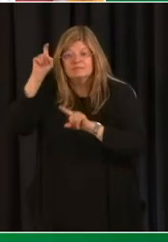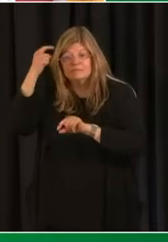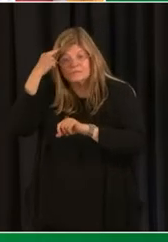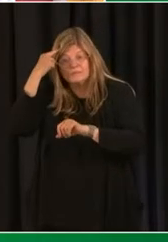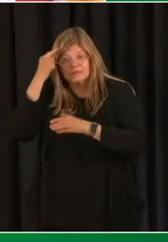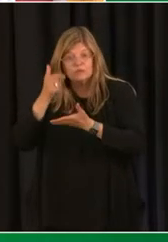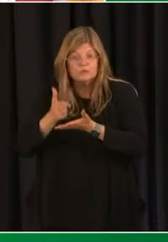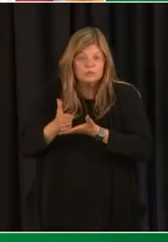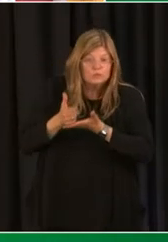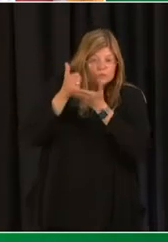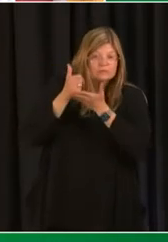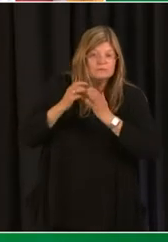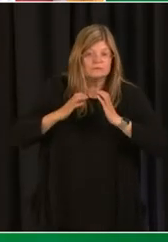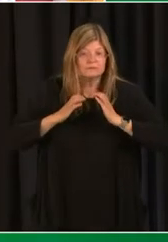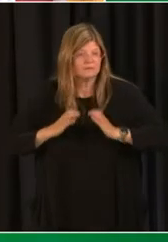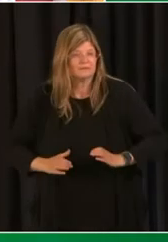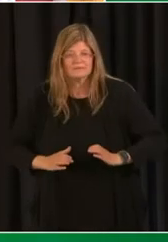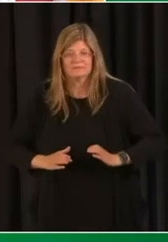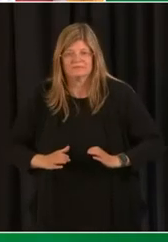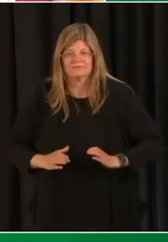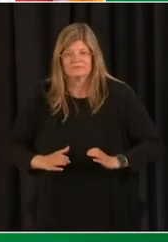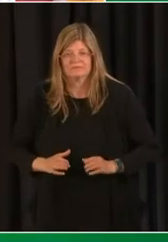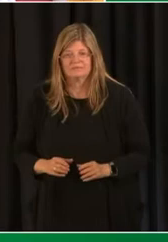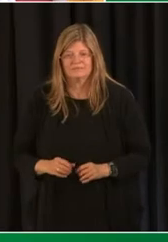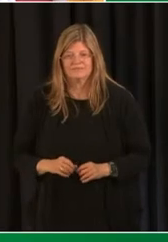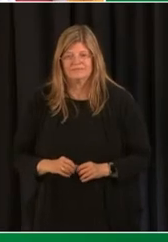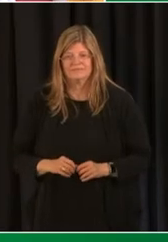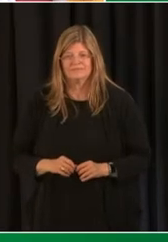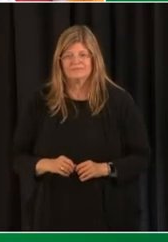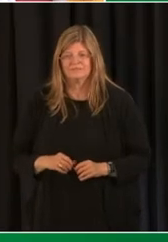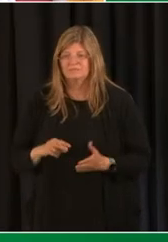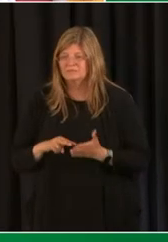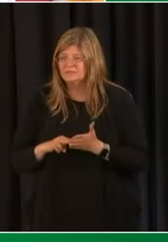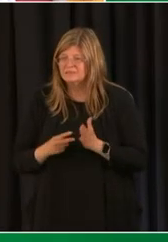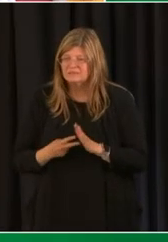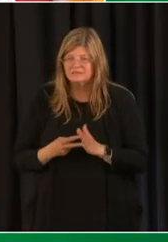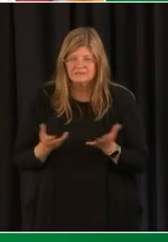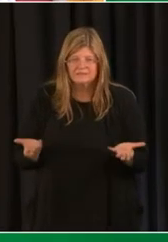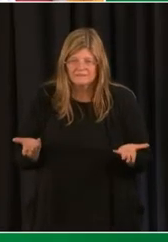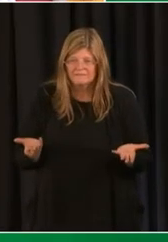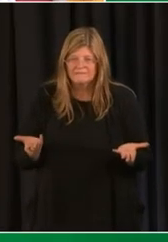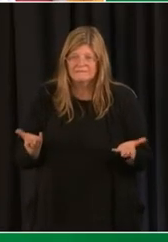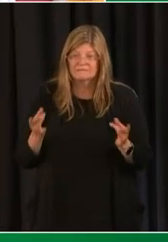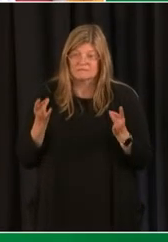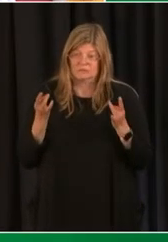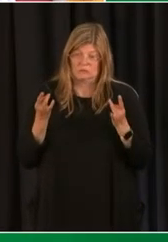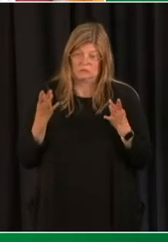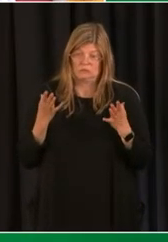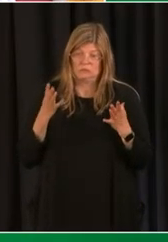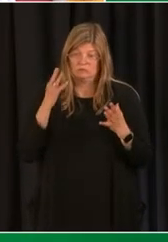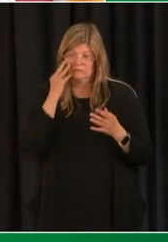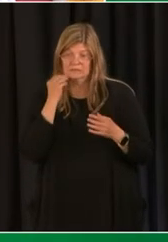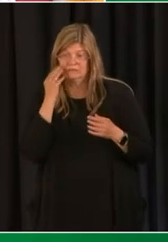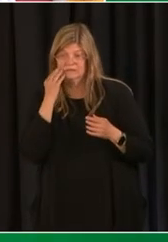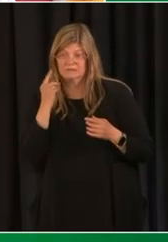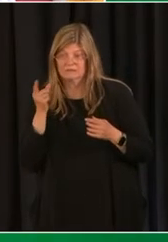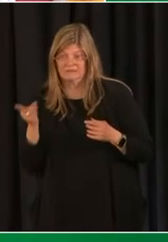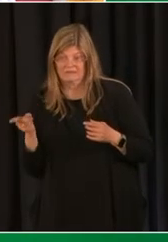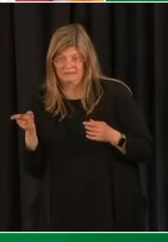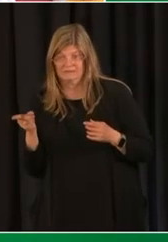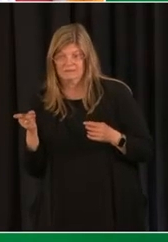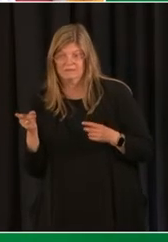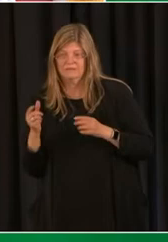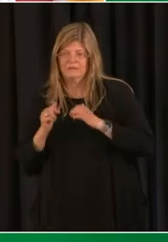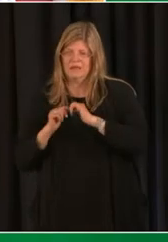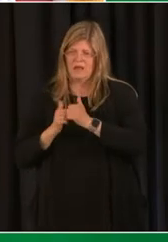treats its citizens in the dawn of life, meaning its youth, how that government treats its citizens in the